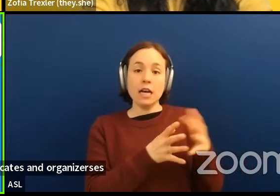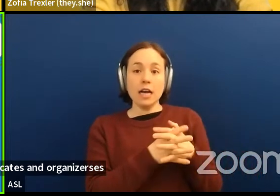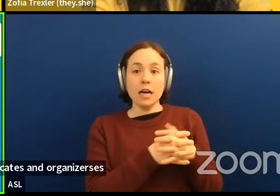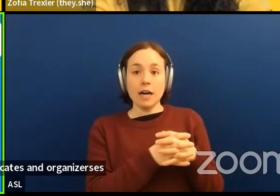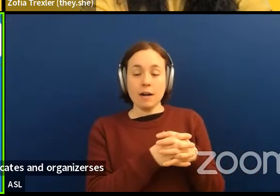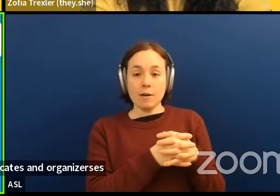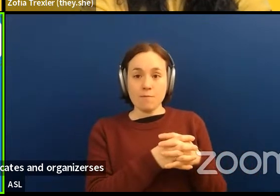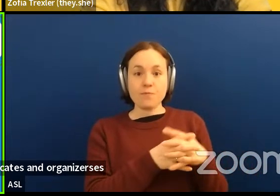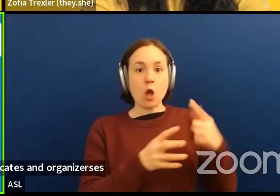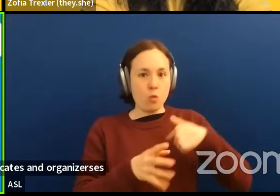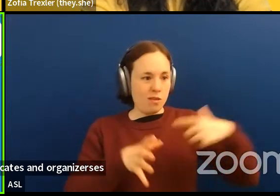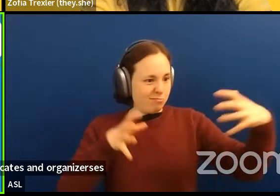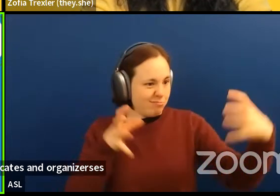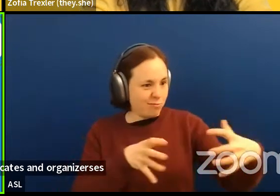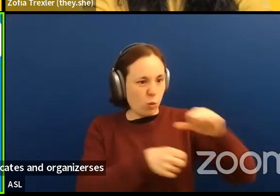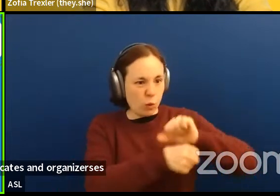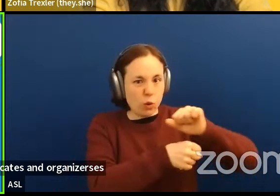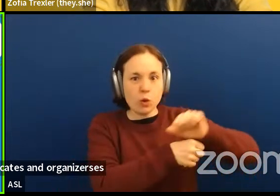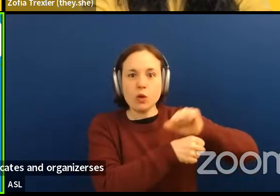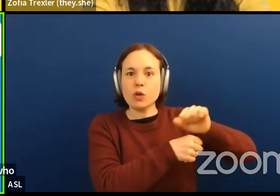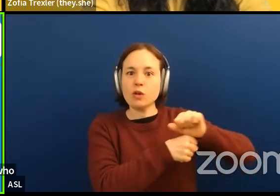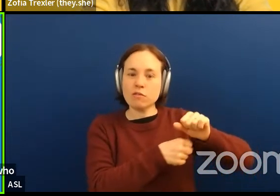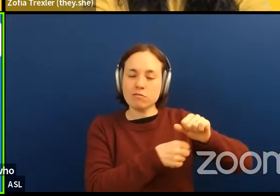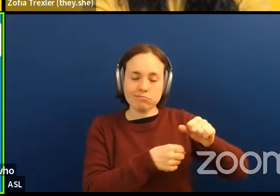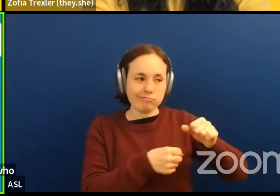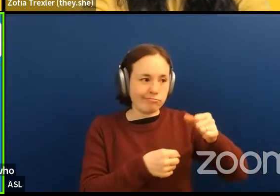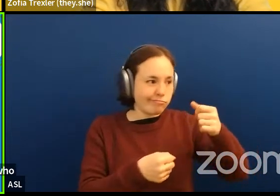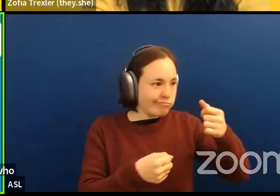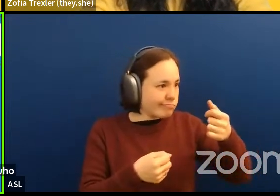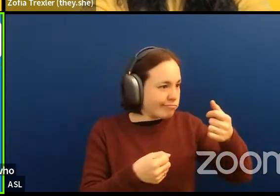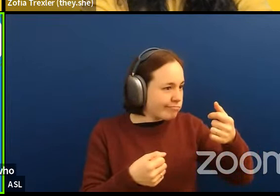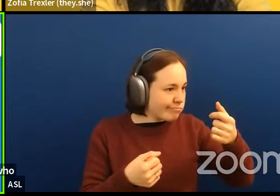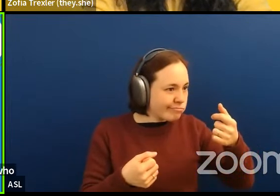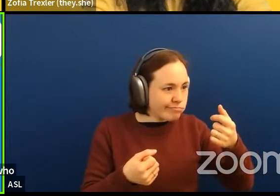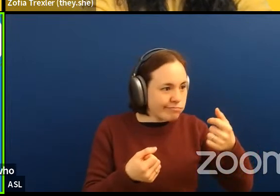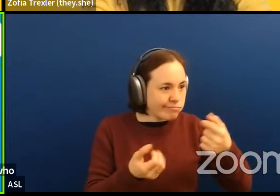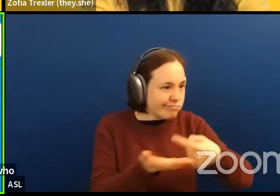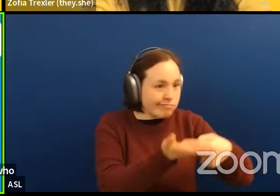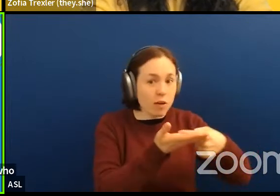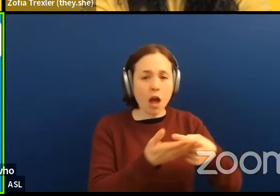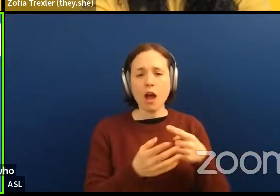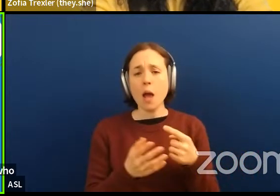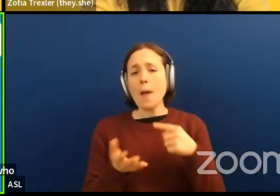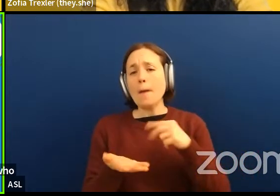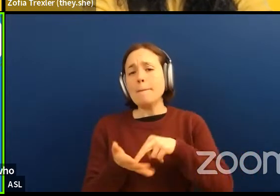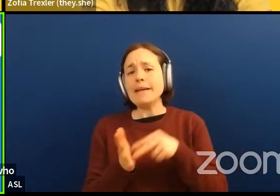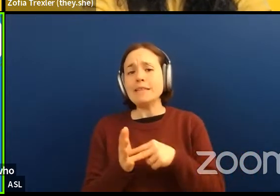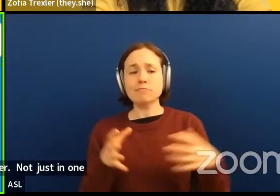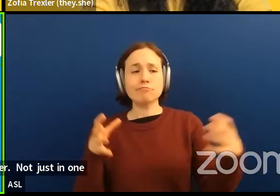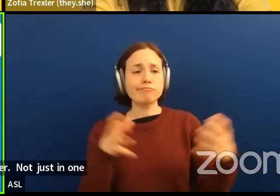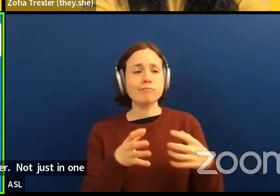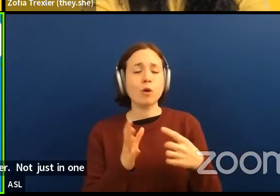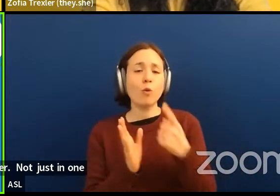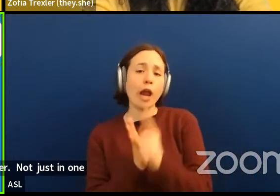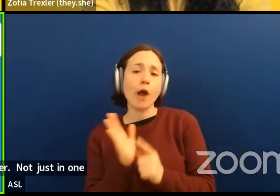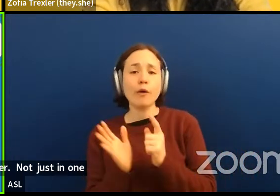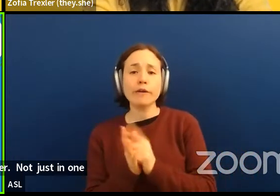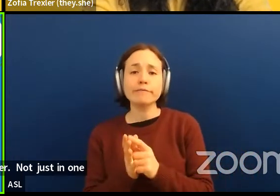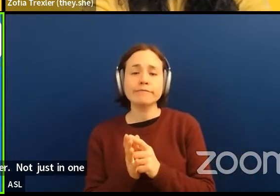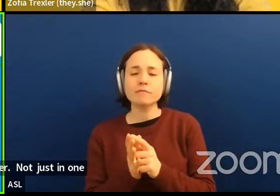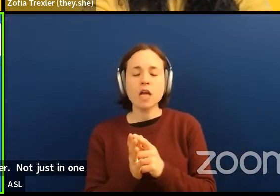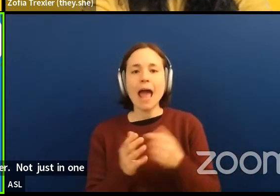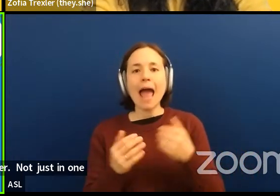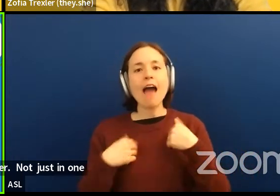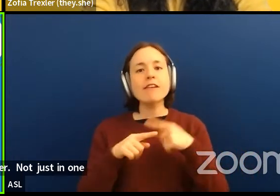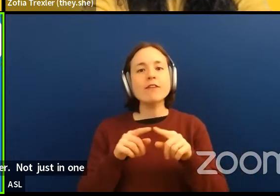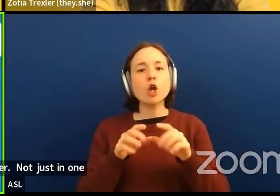work together, not just in one sitting hour. We broke it up in different work